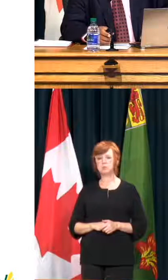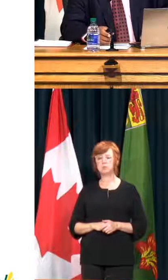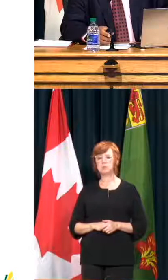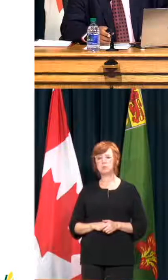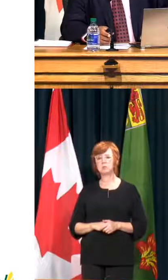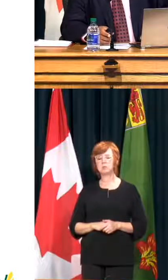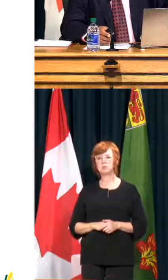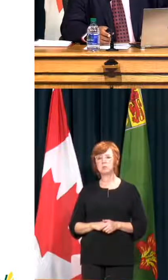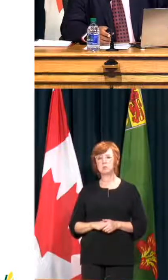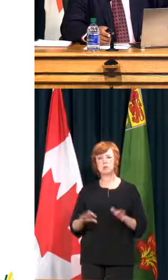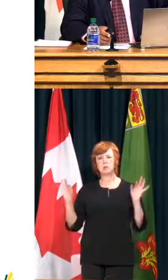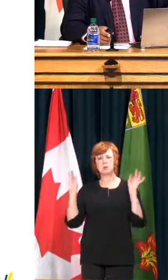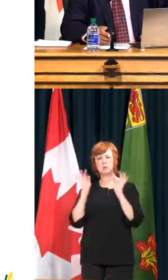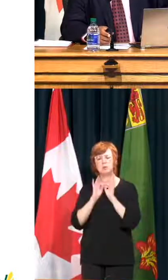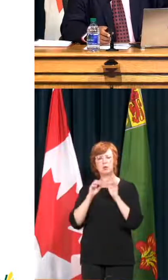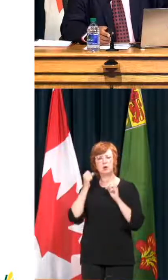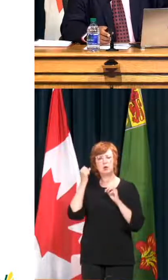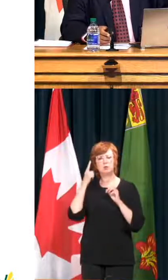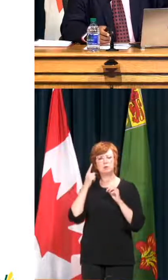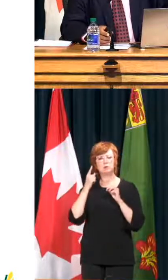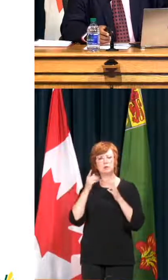4